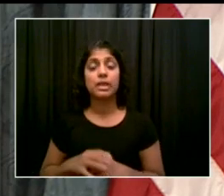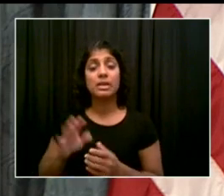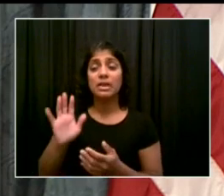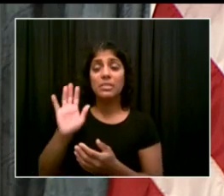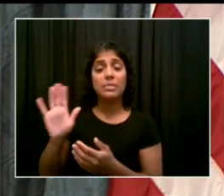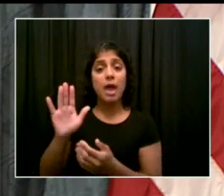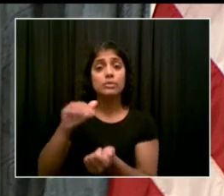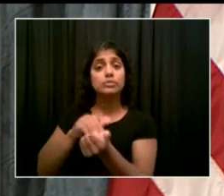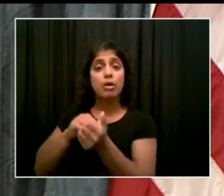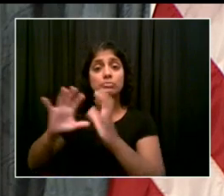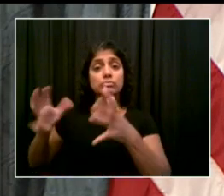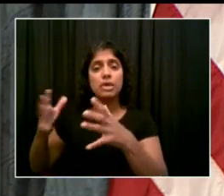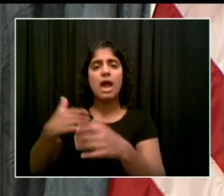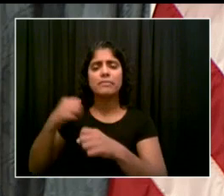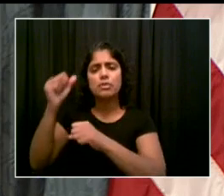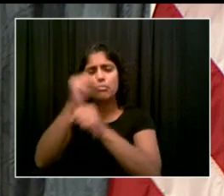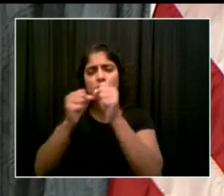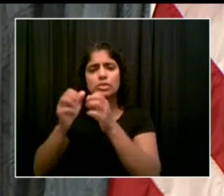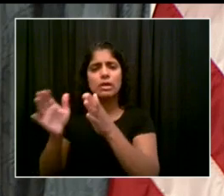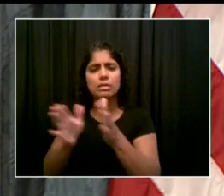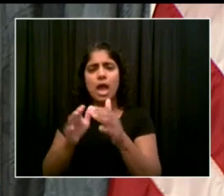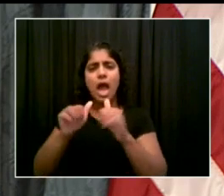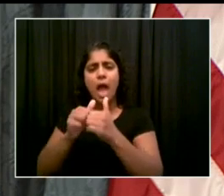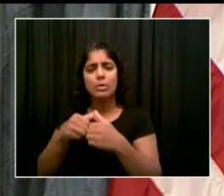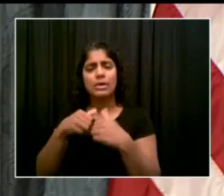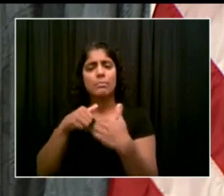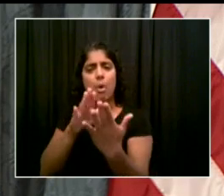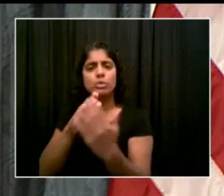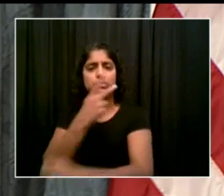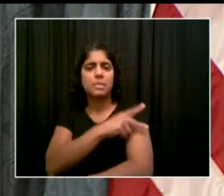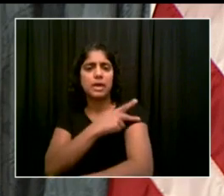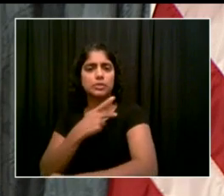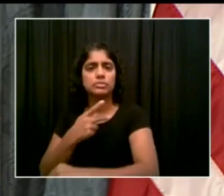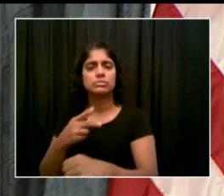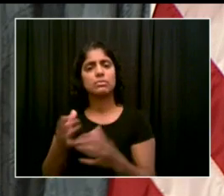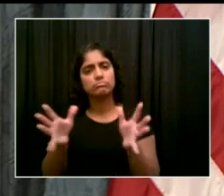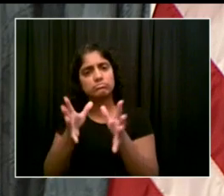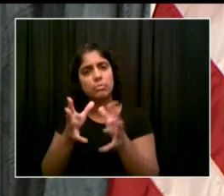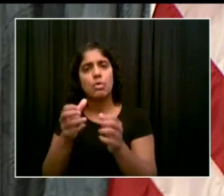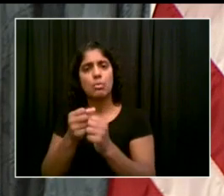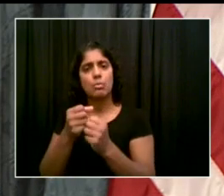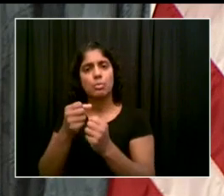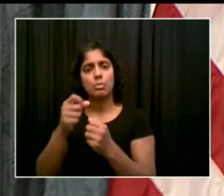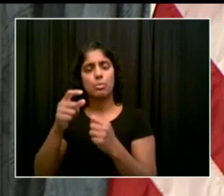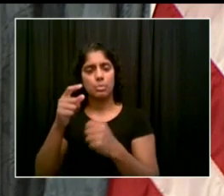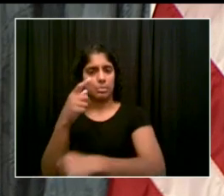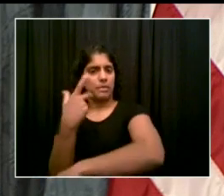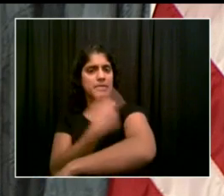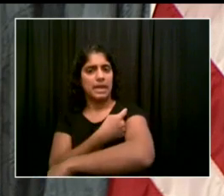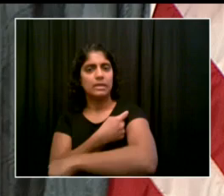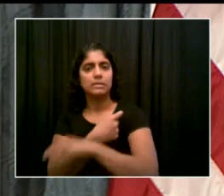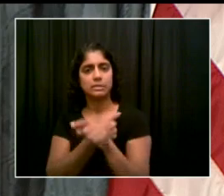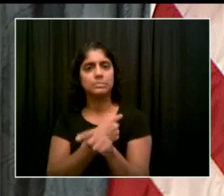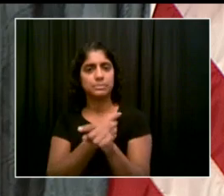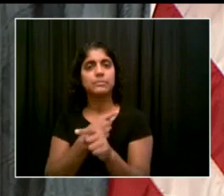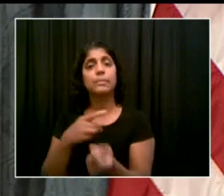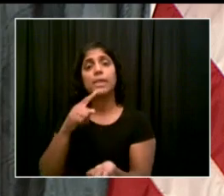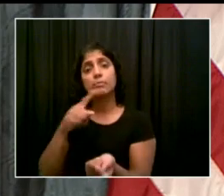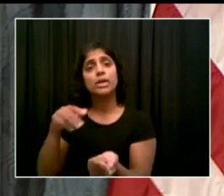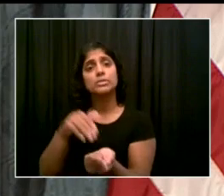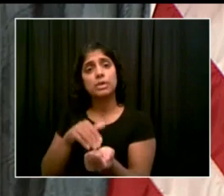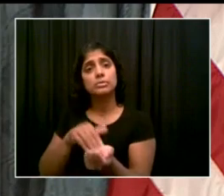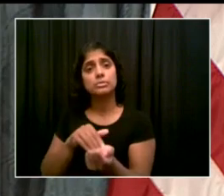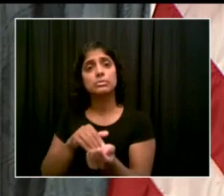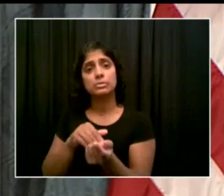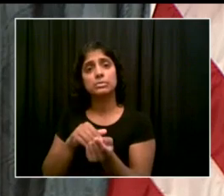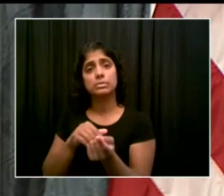at their pharmacy or at their clinic if they're able to. And we won't stop. This is something that we are firmly committed to because